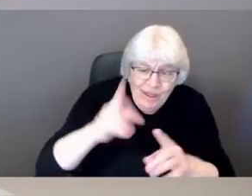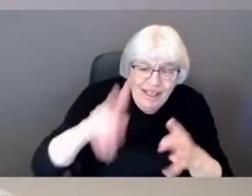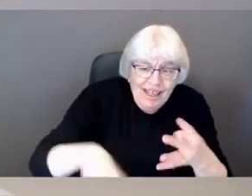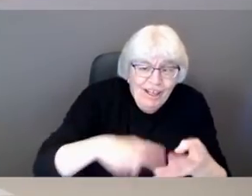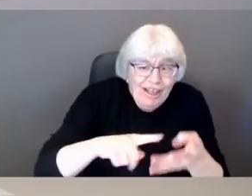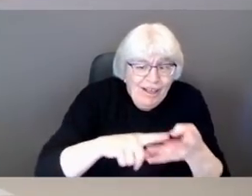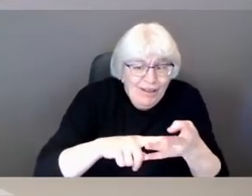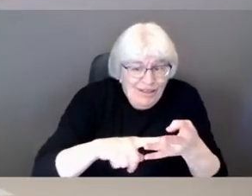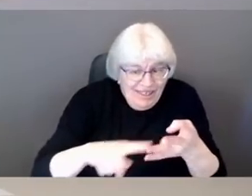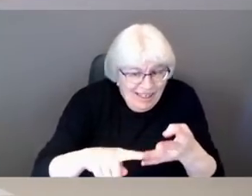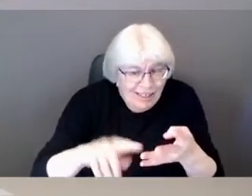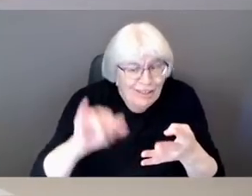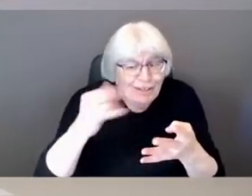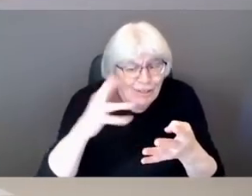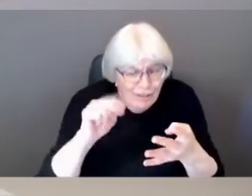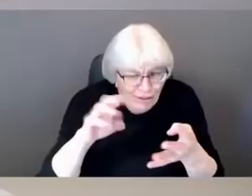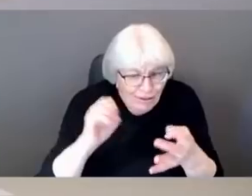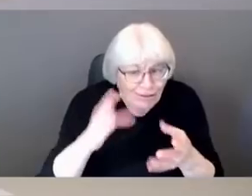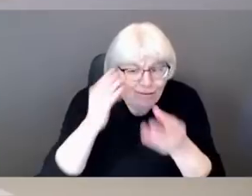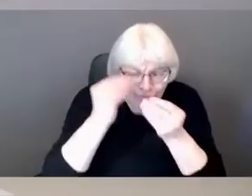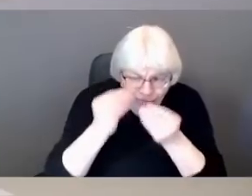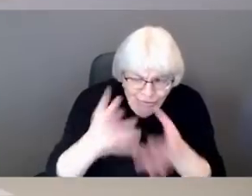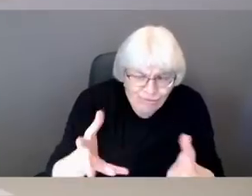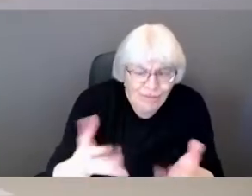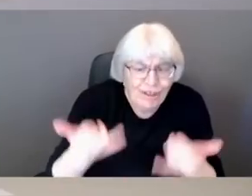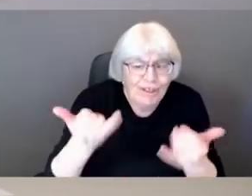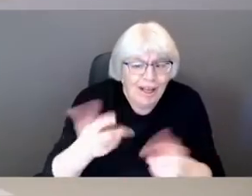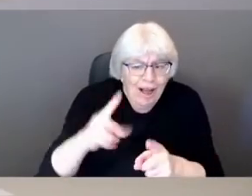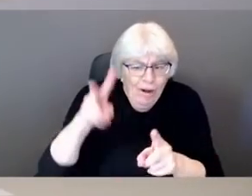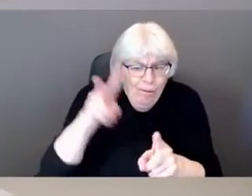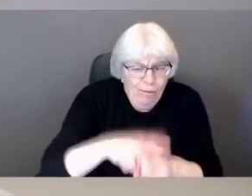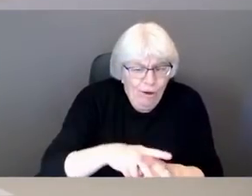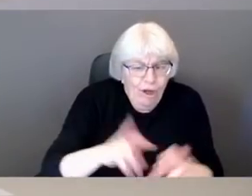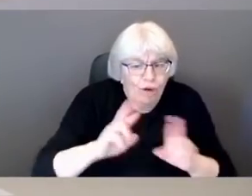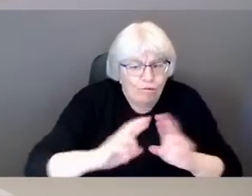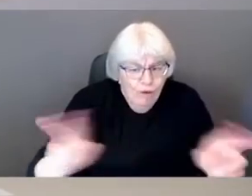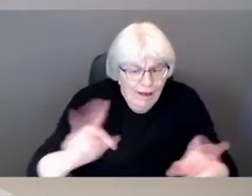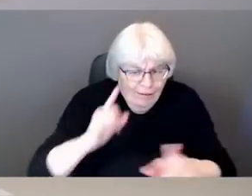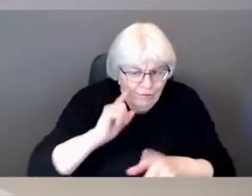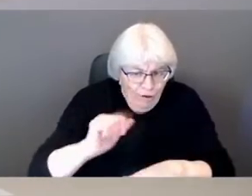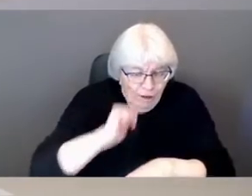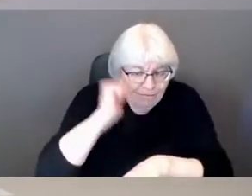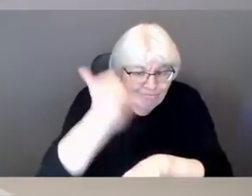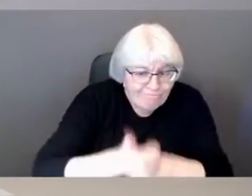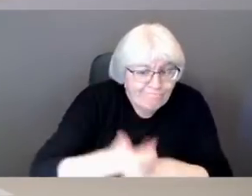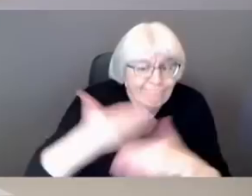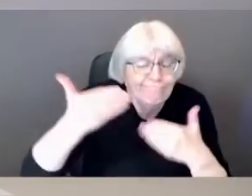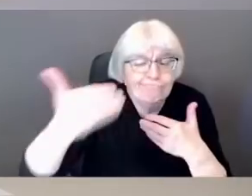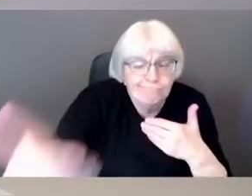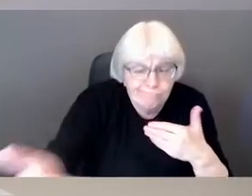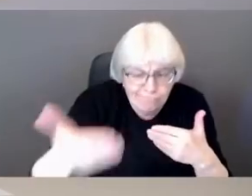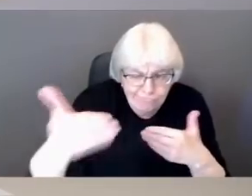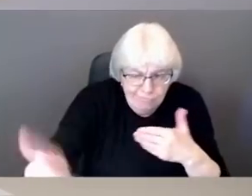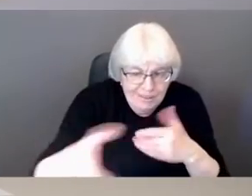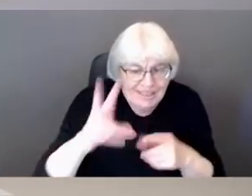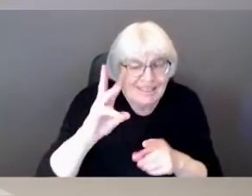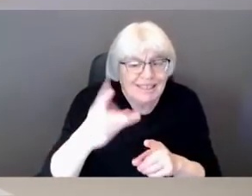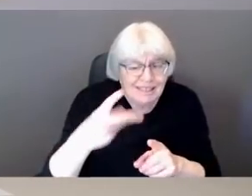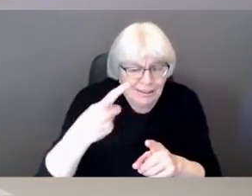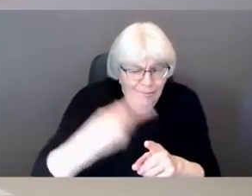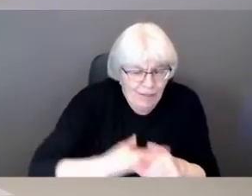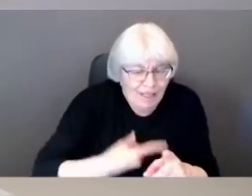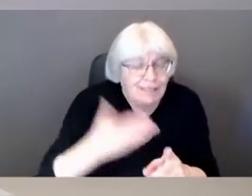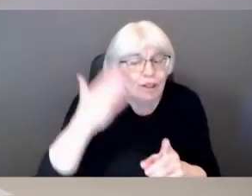don't you book now, and then you can get your appointment in a couple of weeks. So we know that there's a 6-month window, and we have now